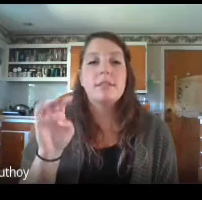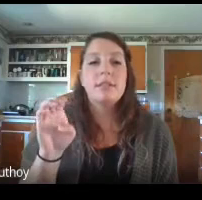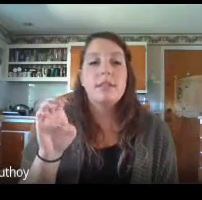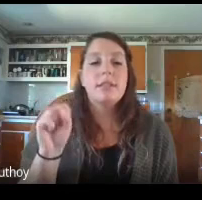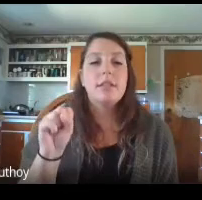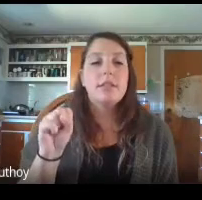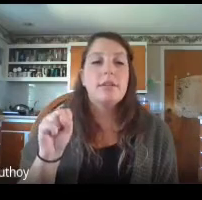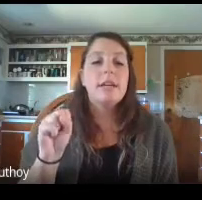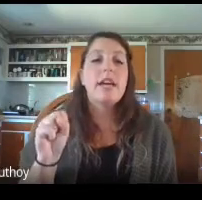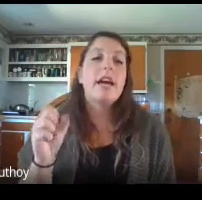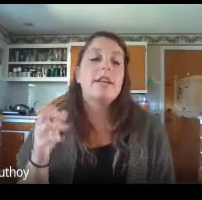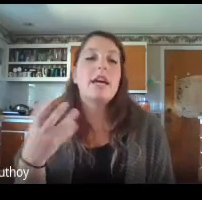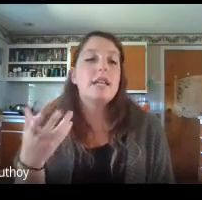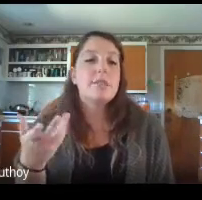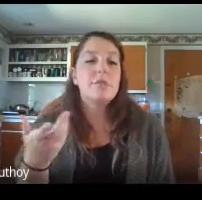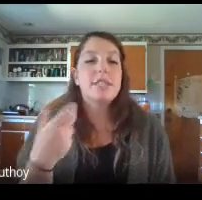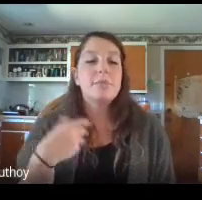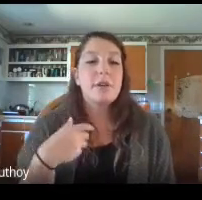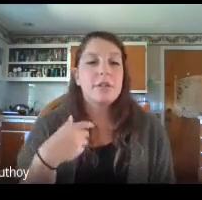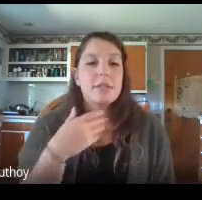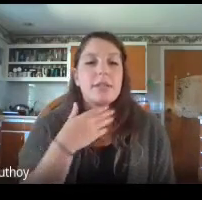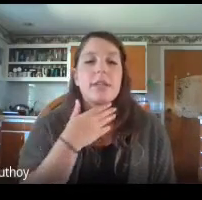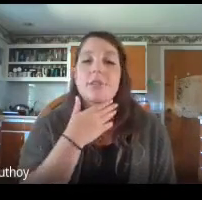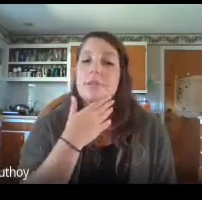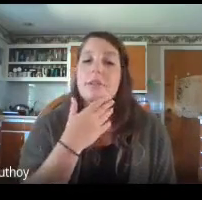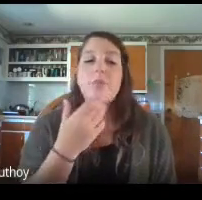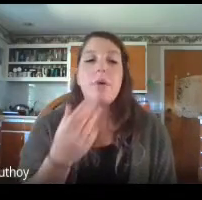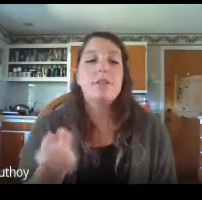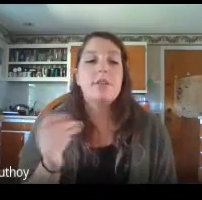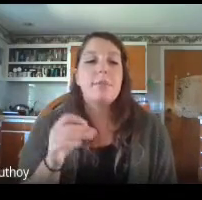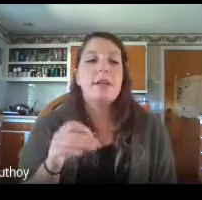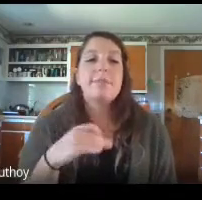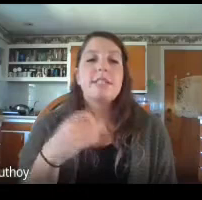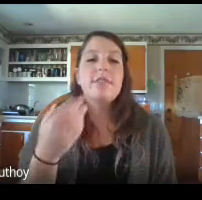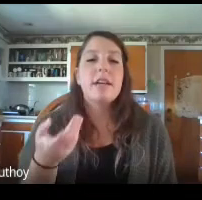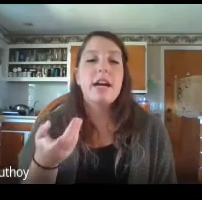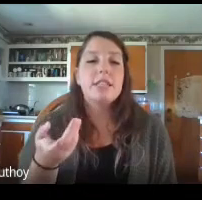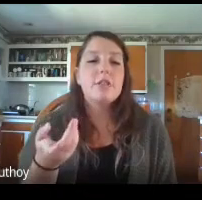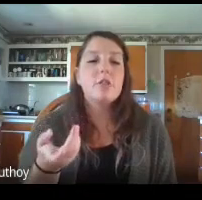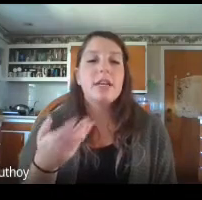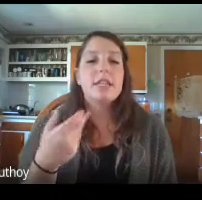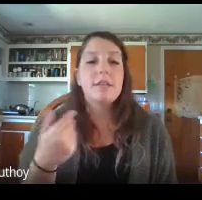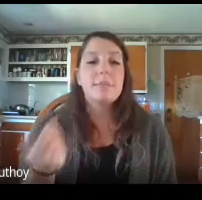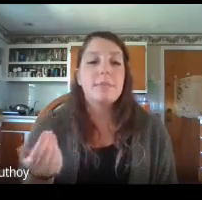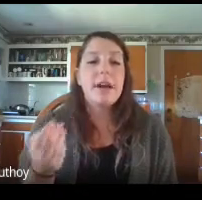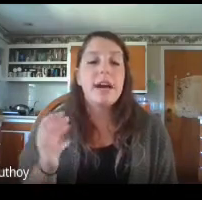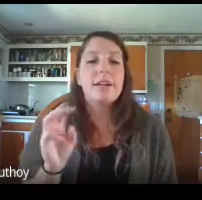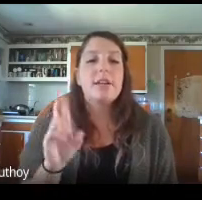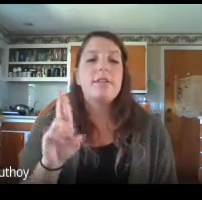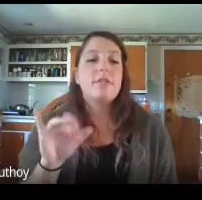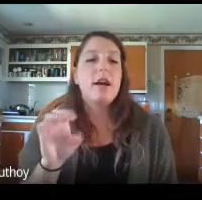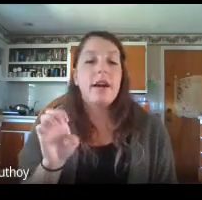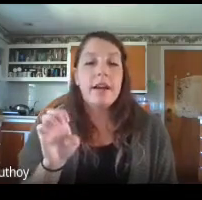Carmine's. Okay, and titles of movies and books. So those are important to remember. Specific kinds in a group, like types of